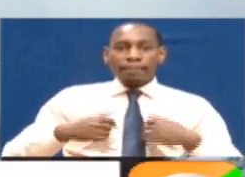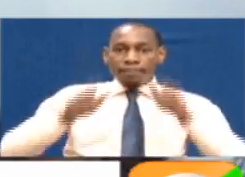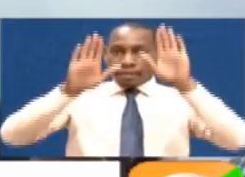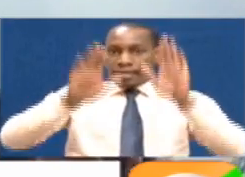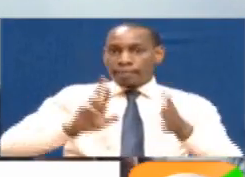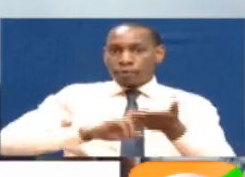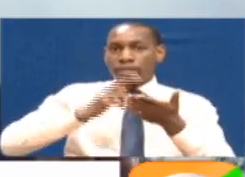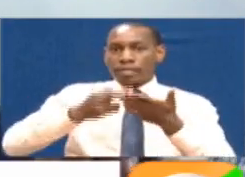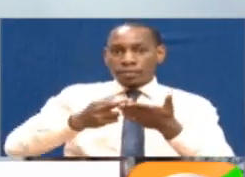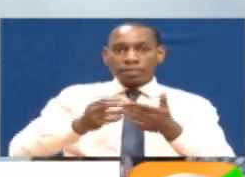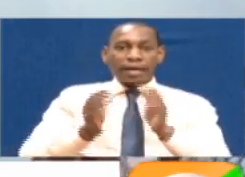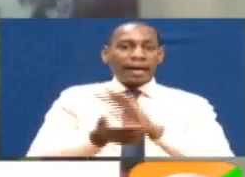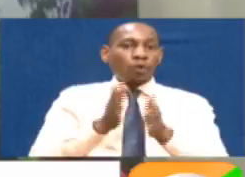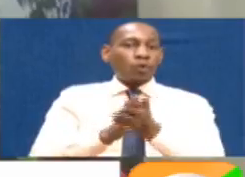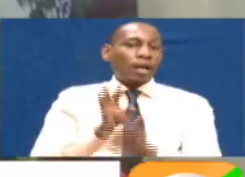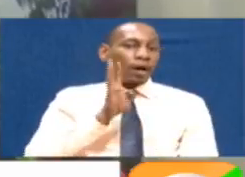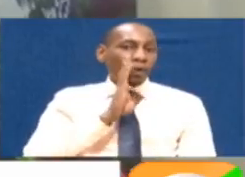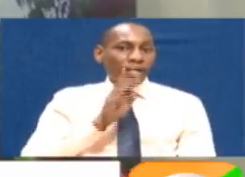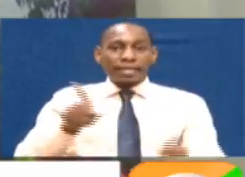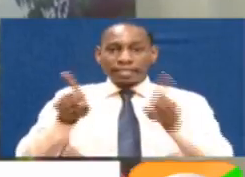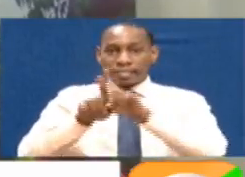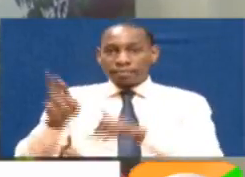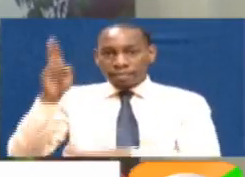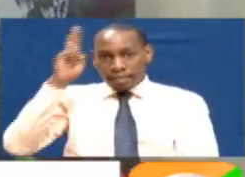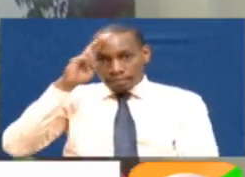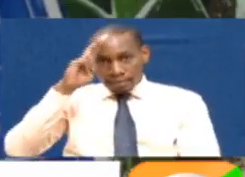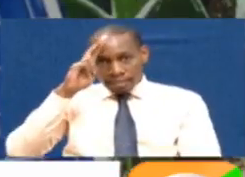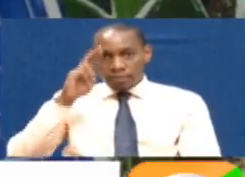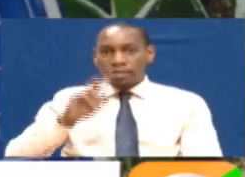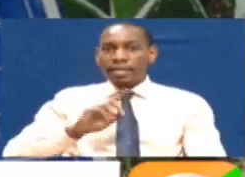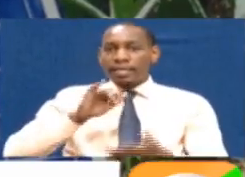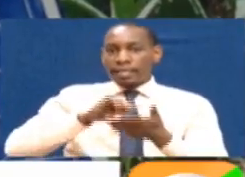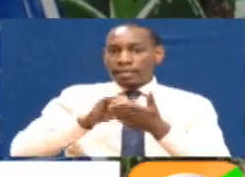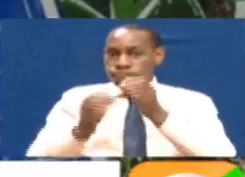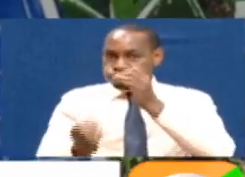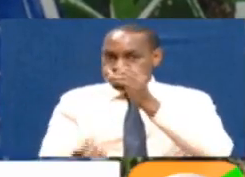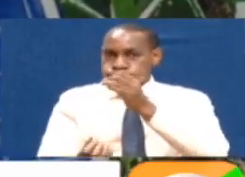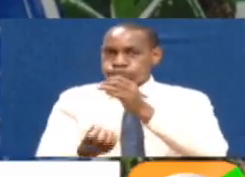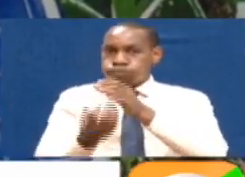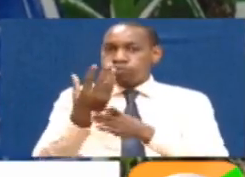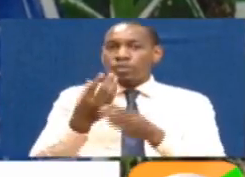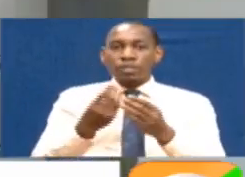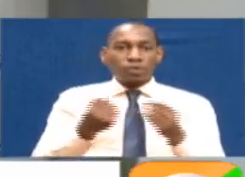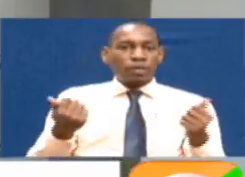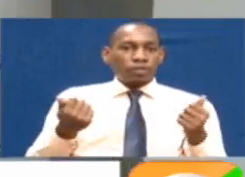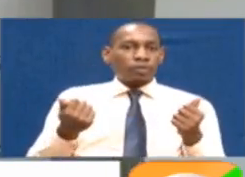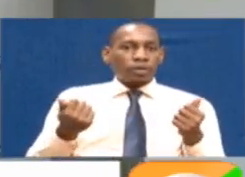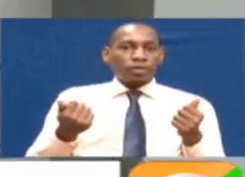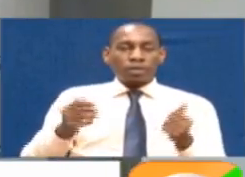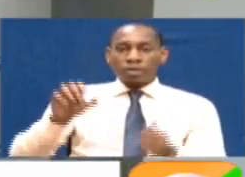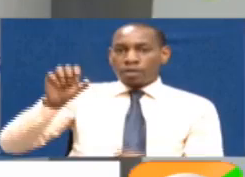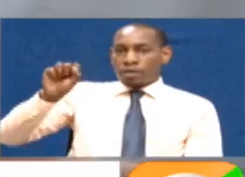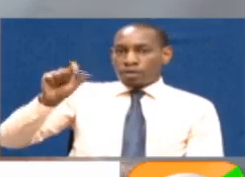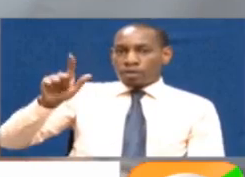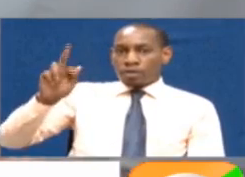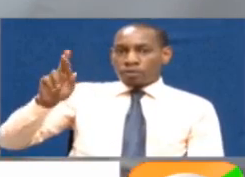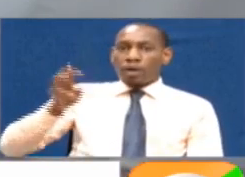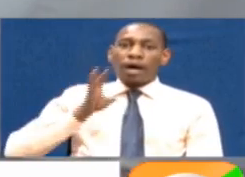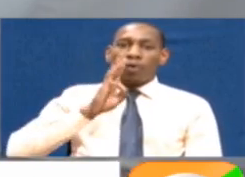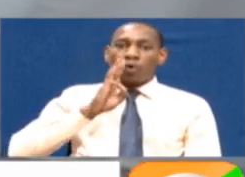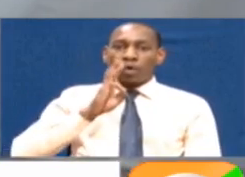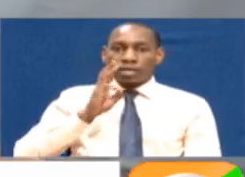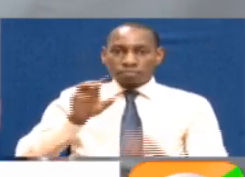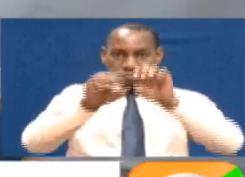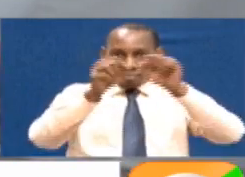resource, water. It is for this reason that he is focusing on originating financing solutions for solar water pumps.